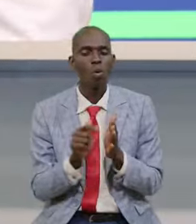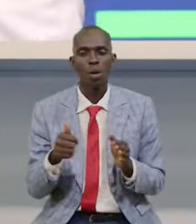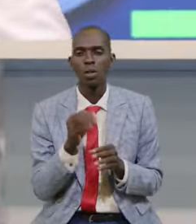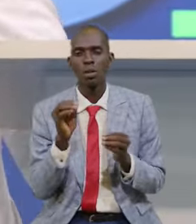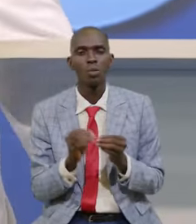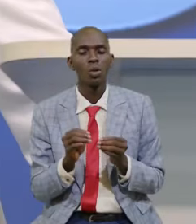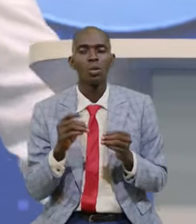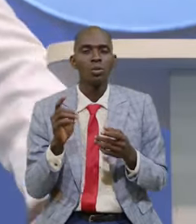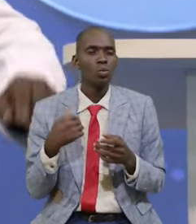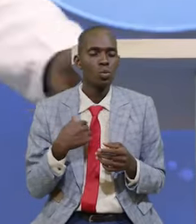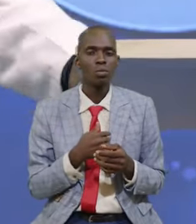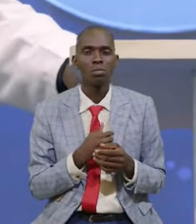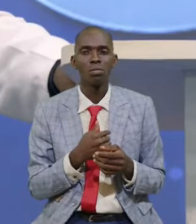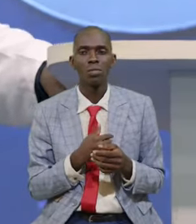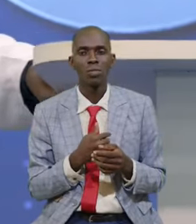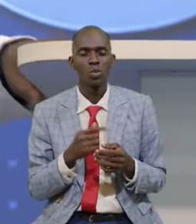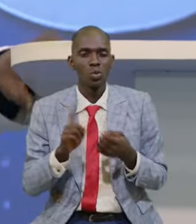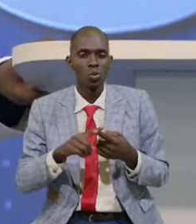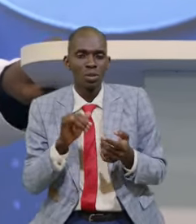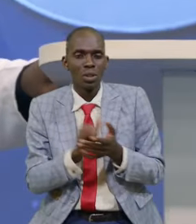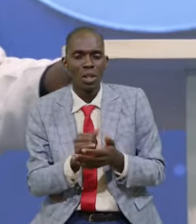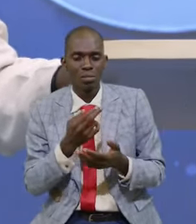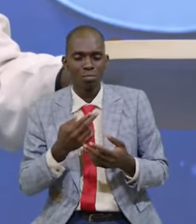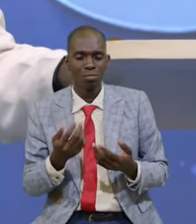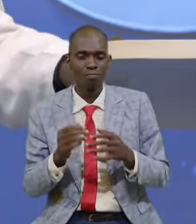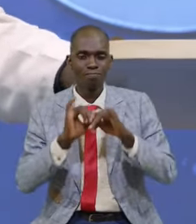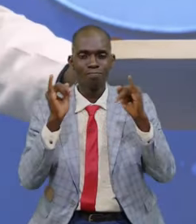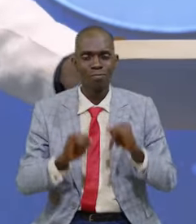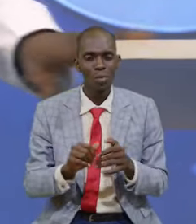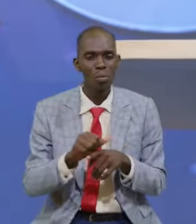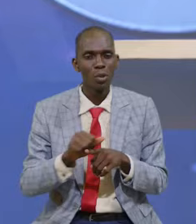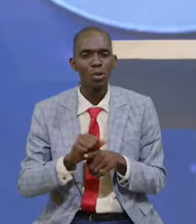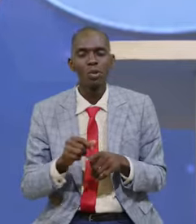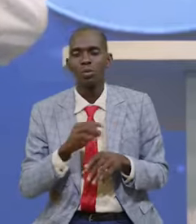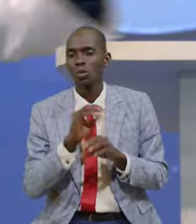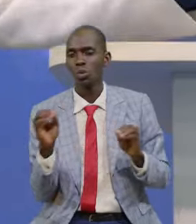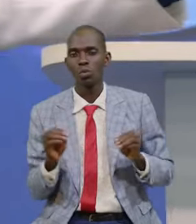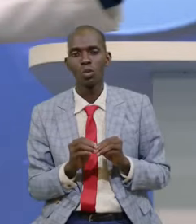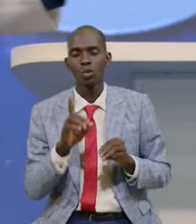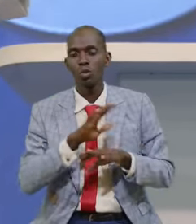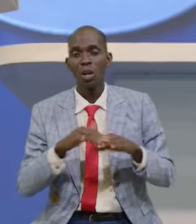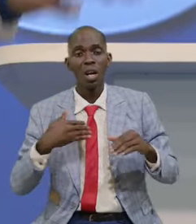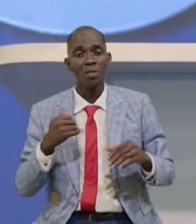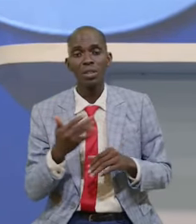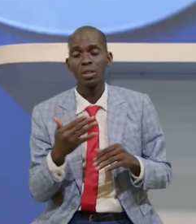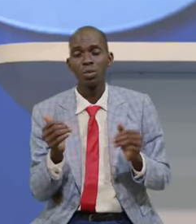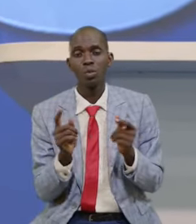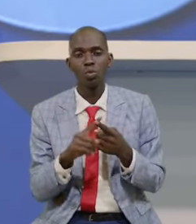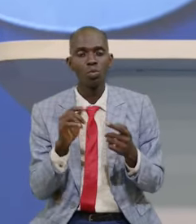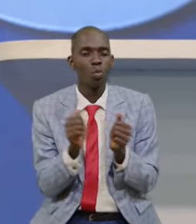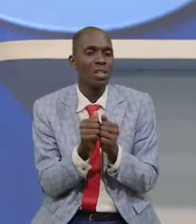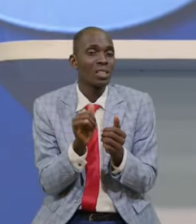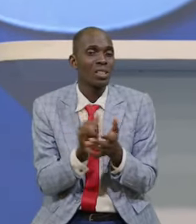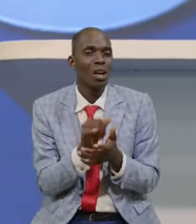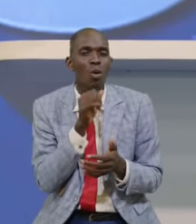rituals anymore, with family tradition anymore. You are dead to them because